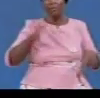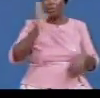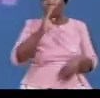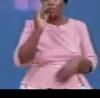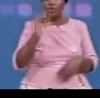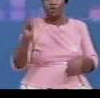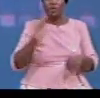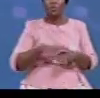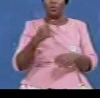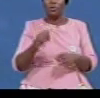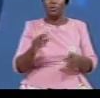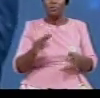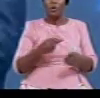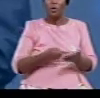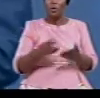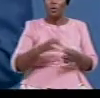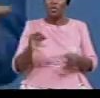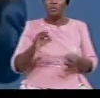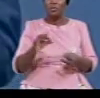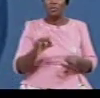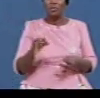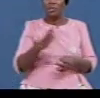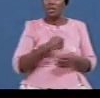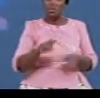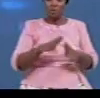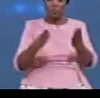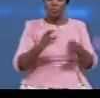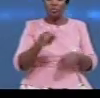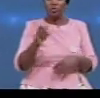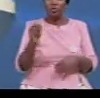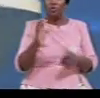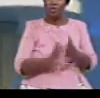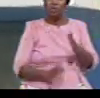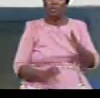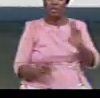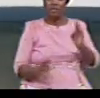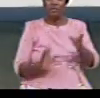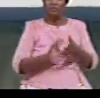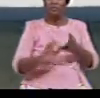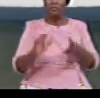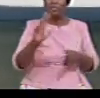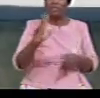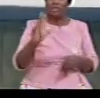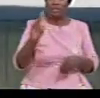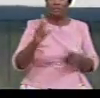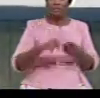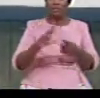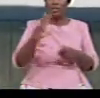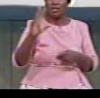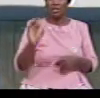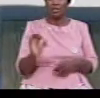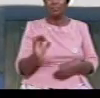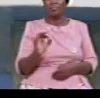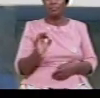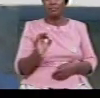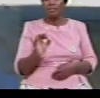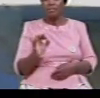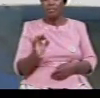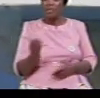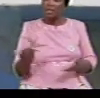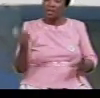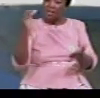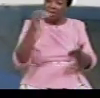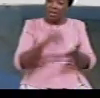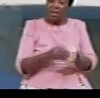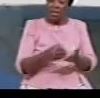opened John chapter 7, verse 37 to 39. Again,